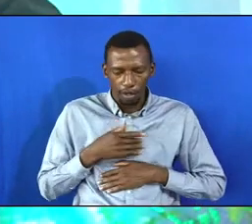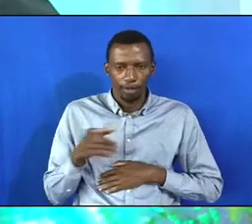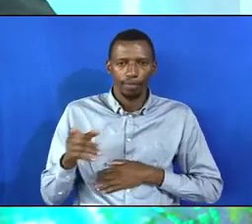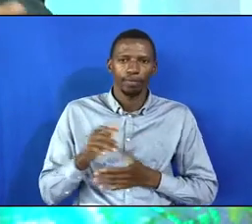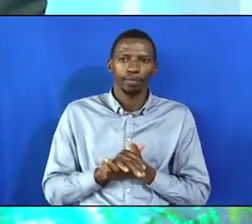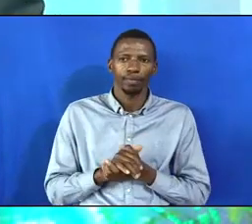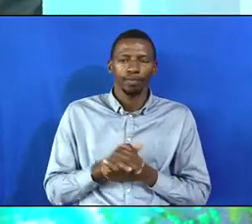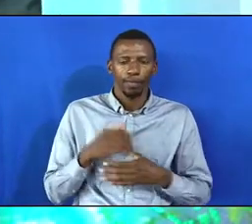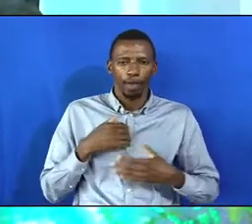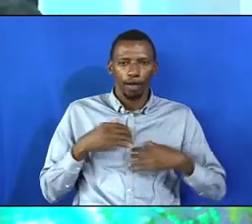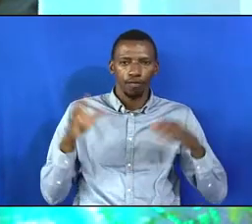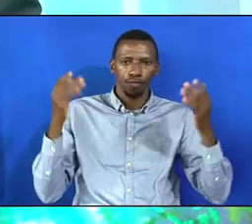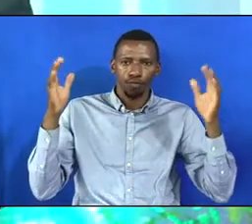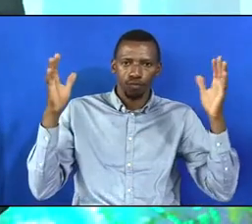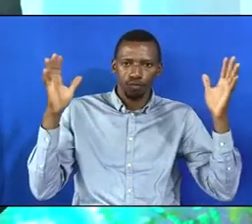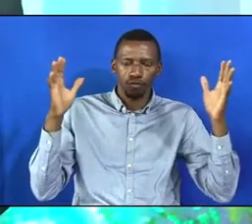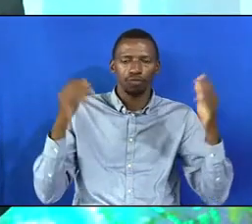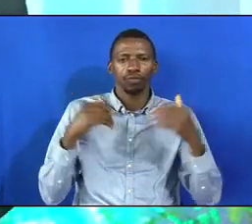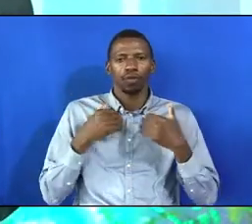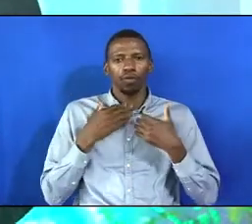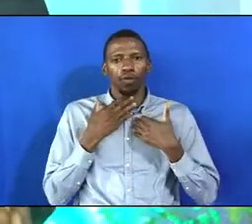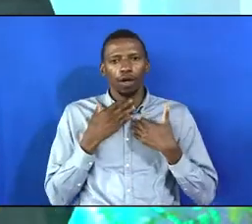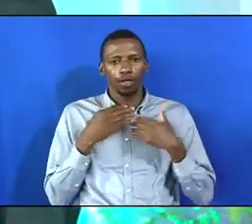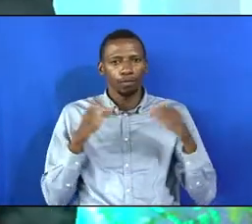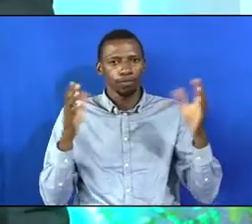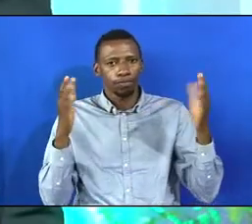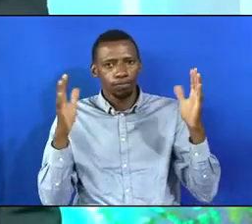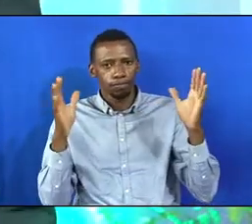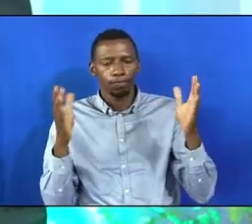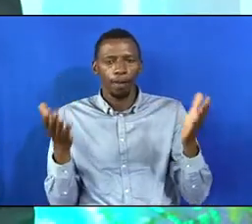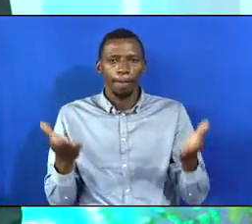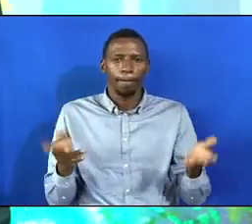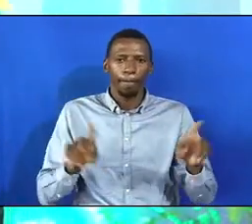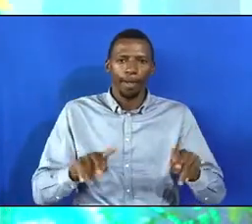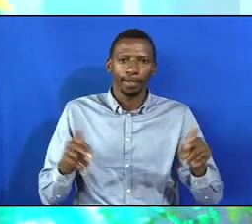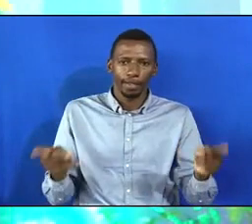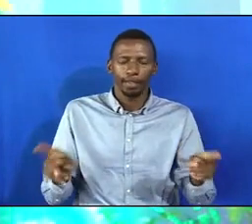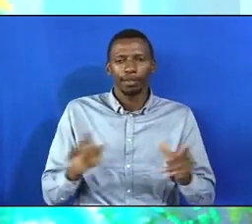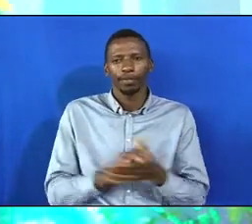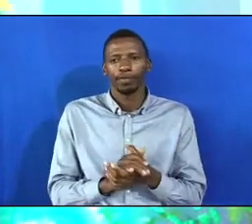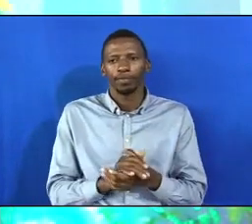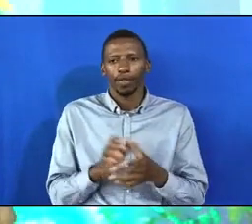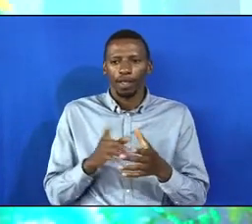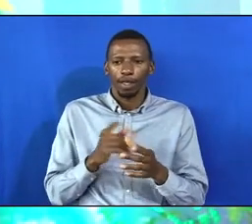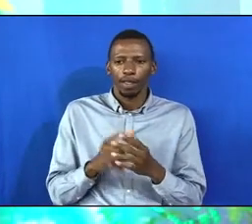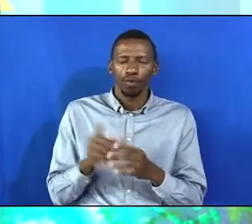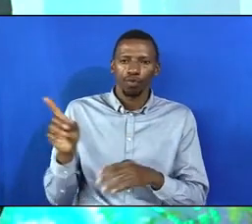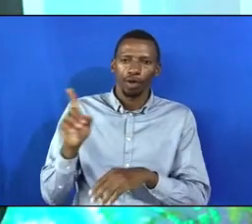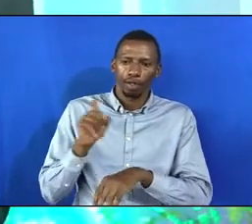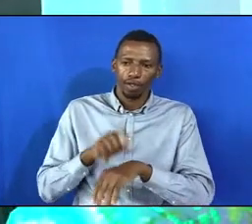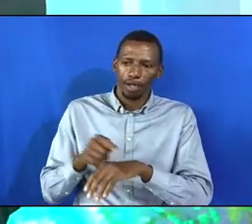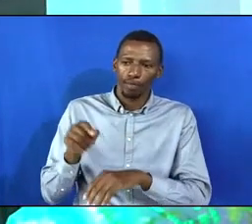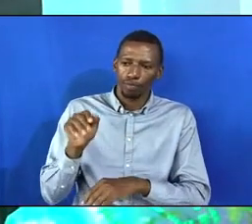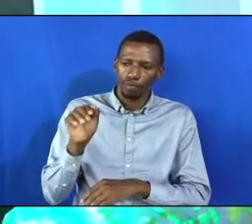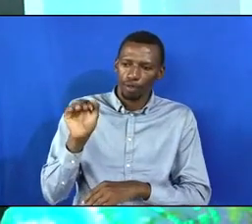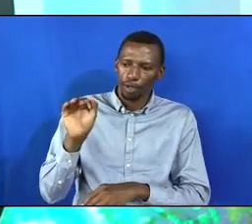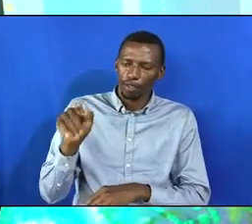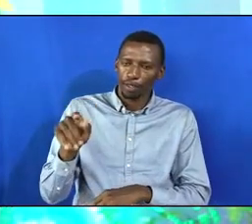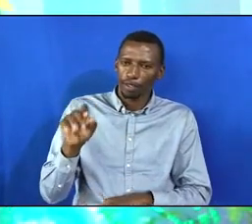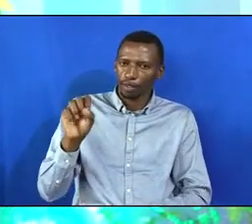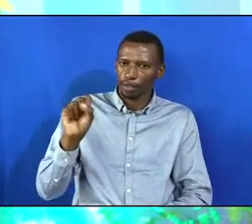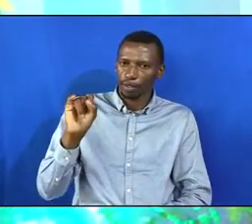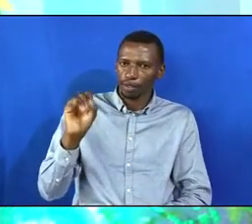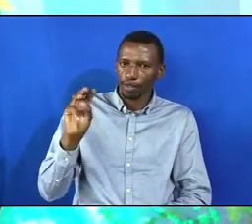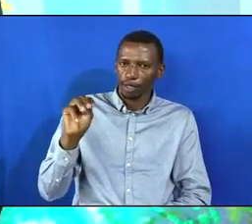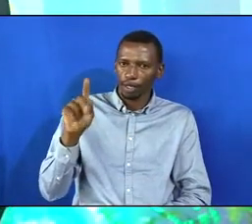So they had a festival, they had celebrations. Then the defining moment comes when they told Simpson, now, we